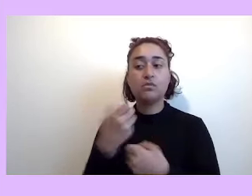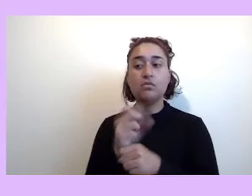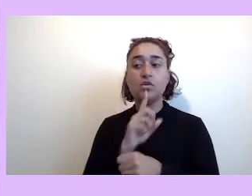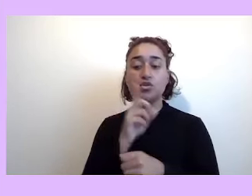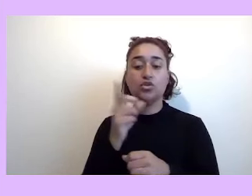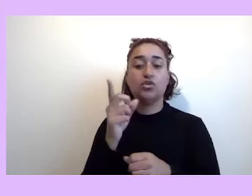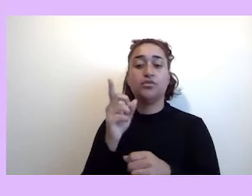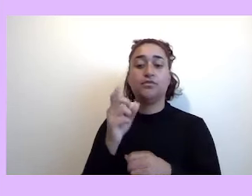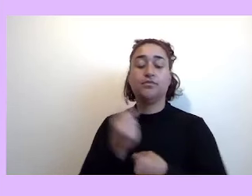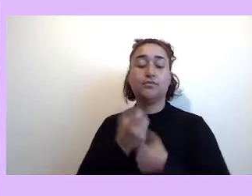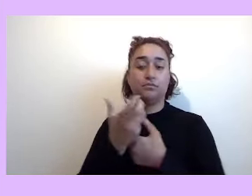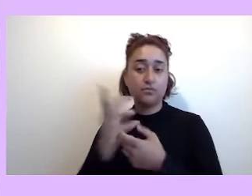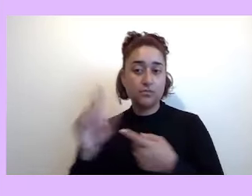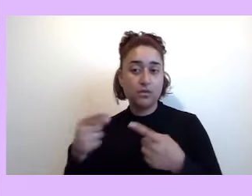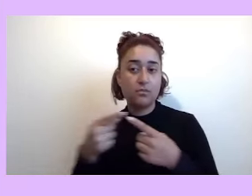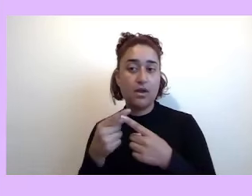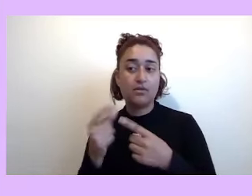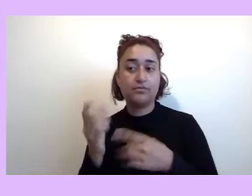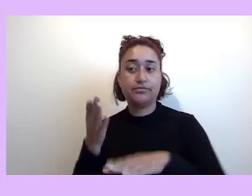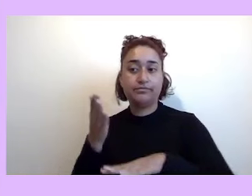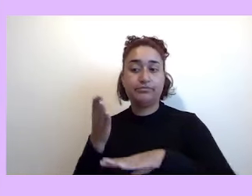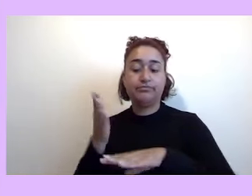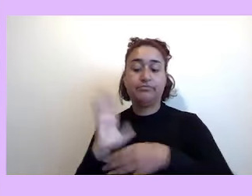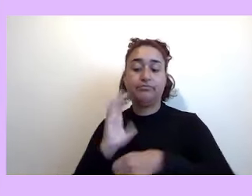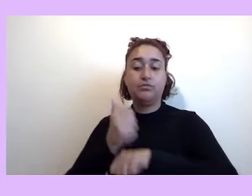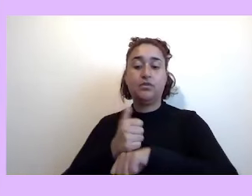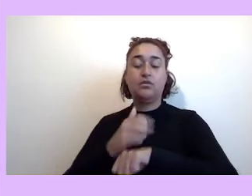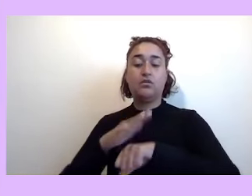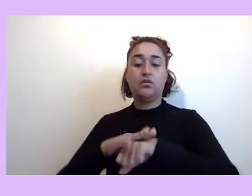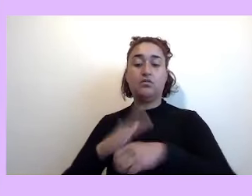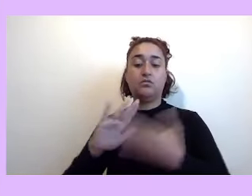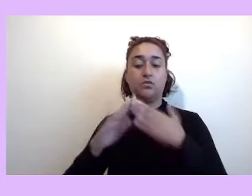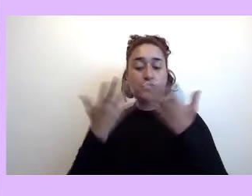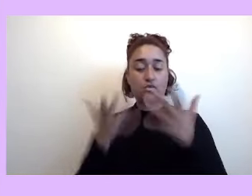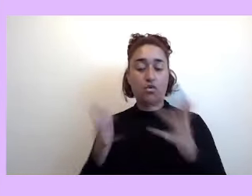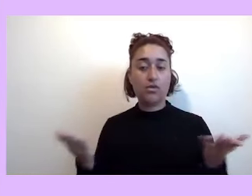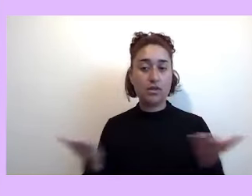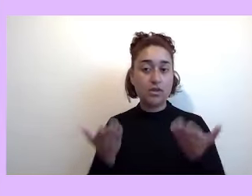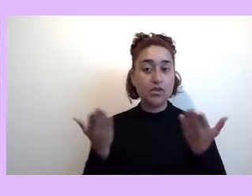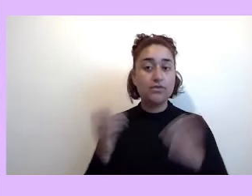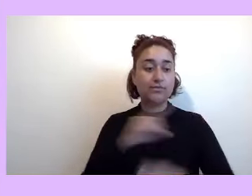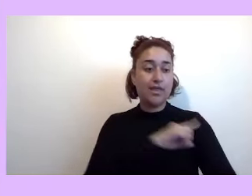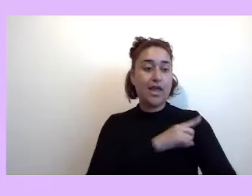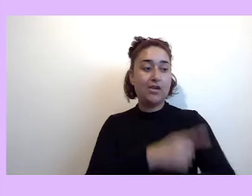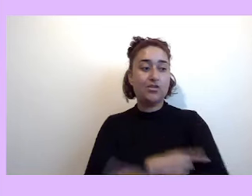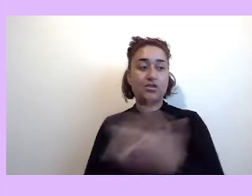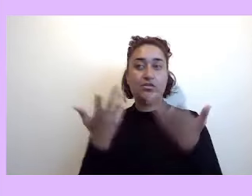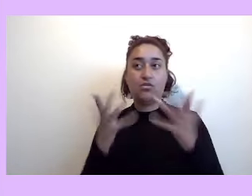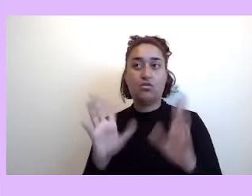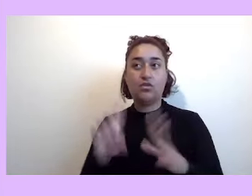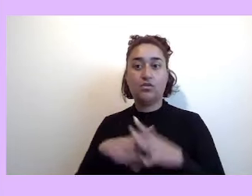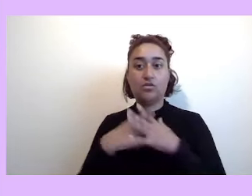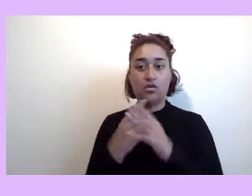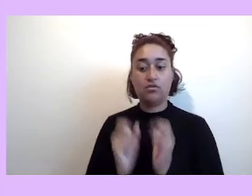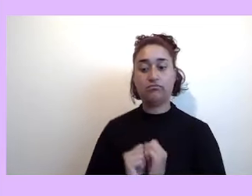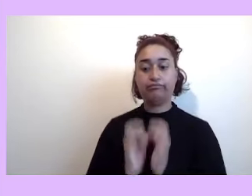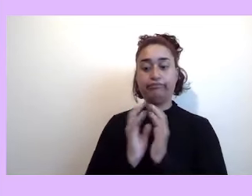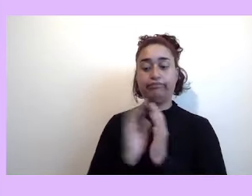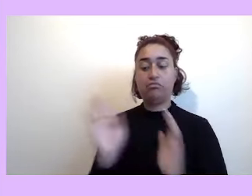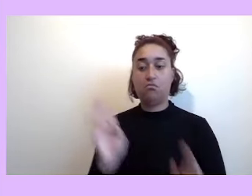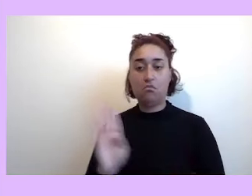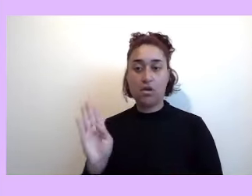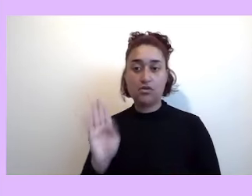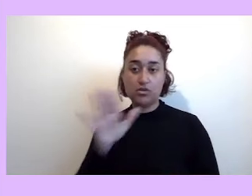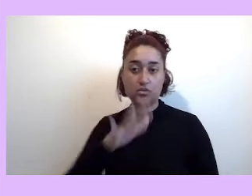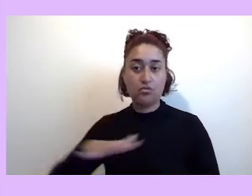building on the communities that are here and the energy that's already started from the ground up in Boston in neighborhoods around the city.